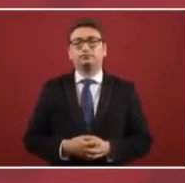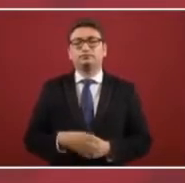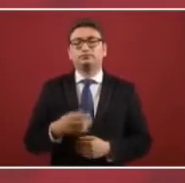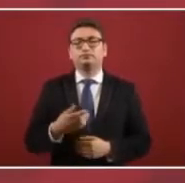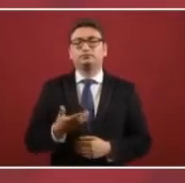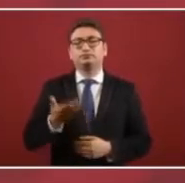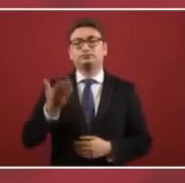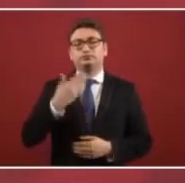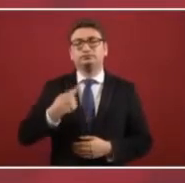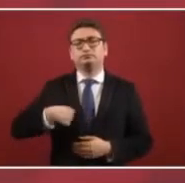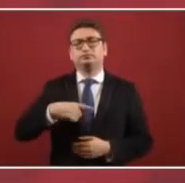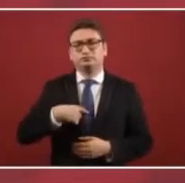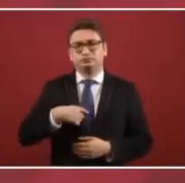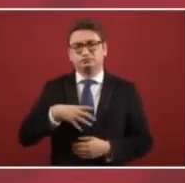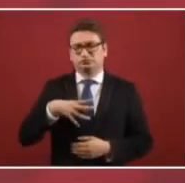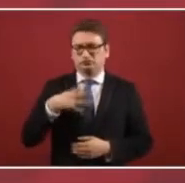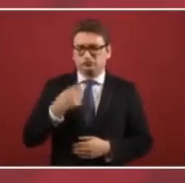where we were